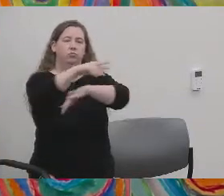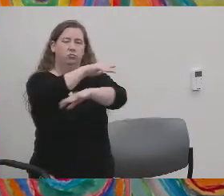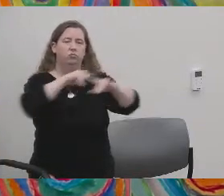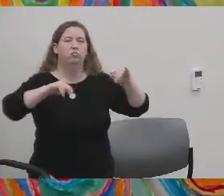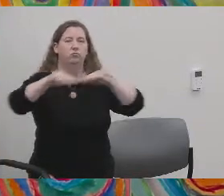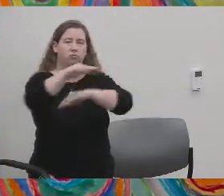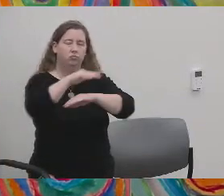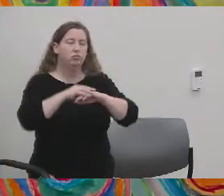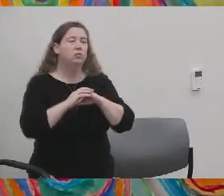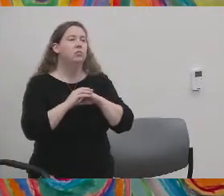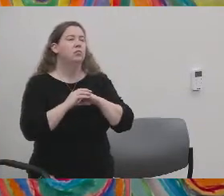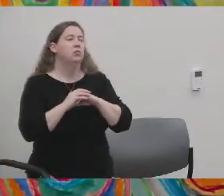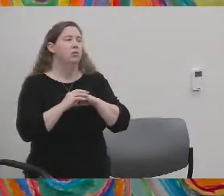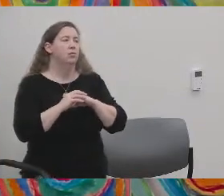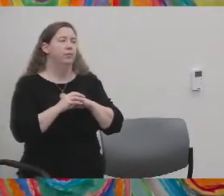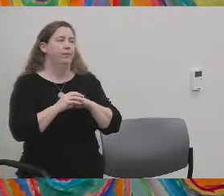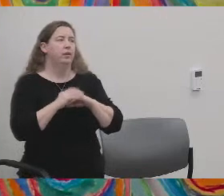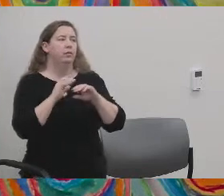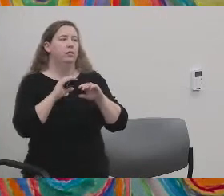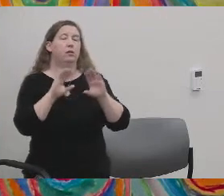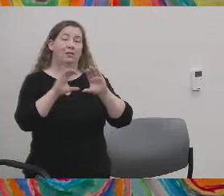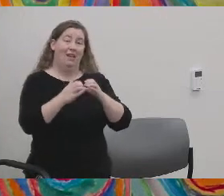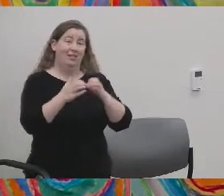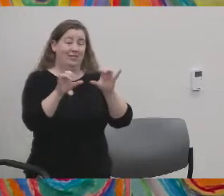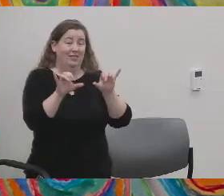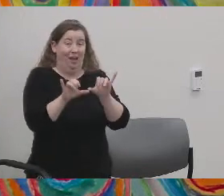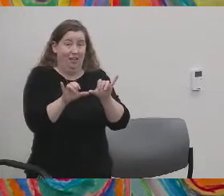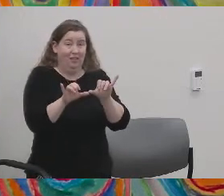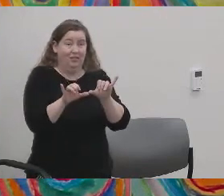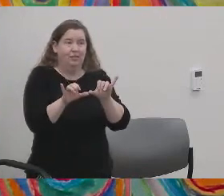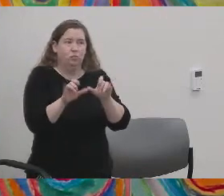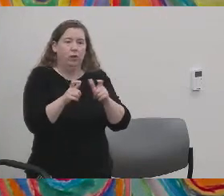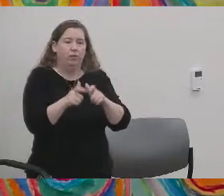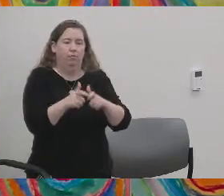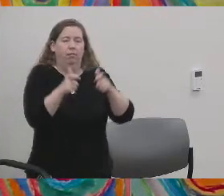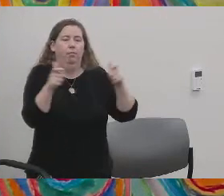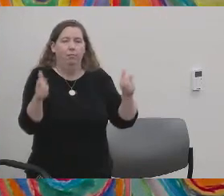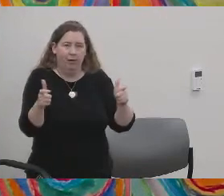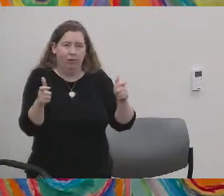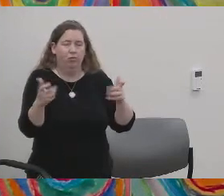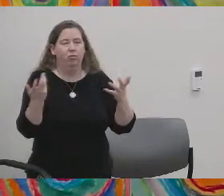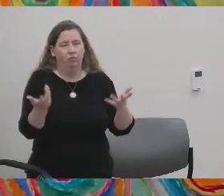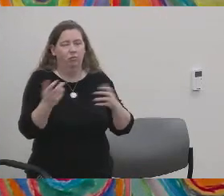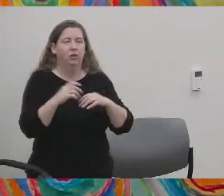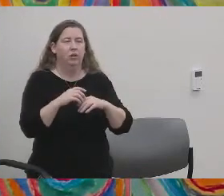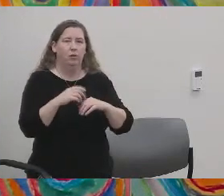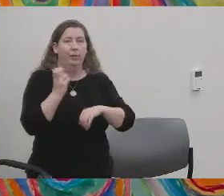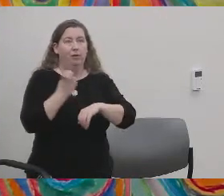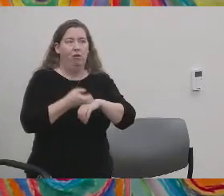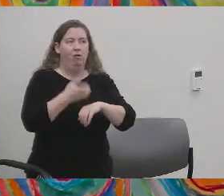change, but class sizes will. They likely will. It would